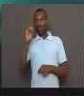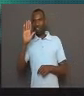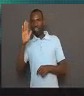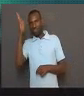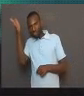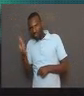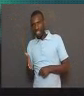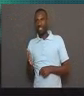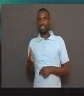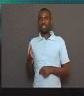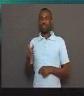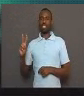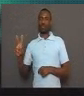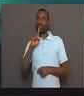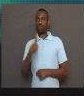divided by 2.